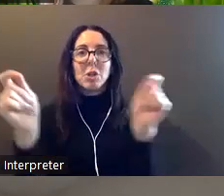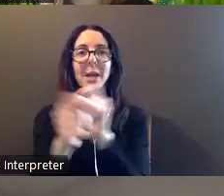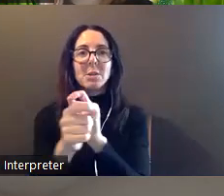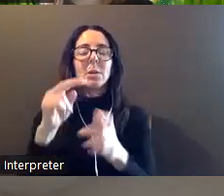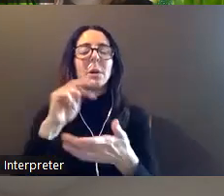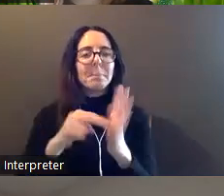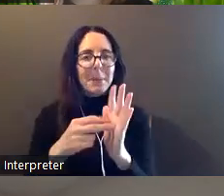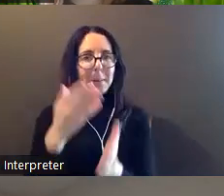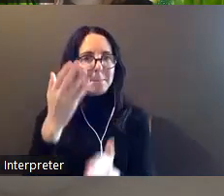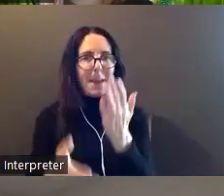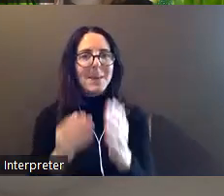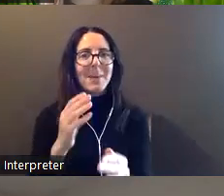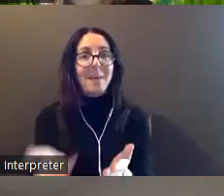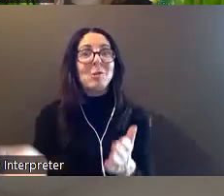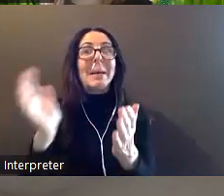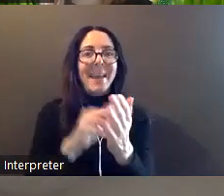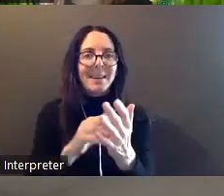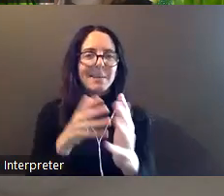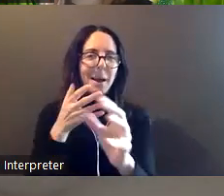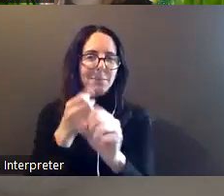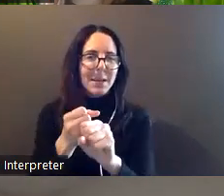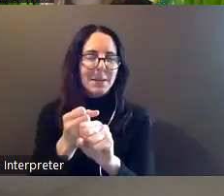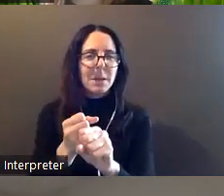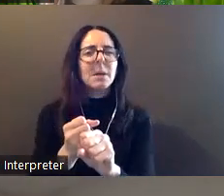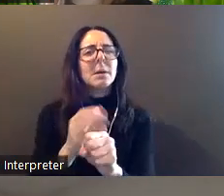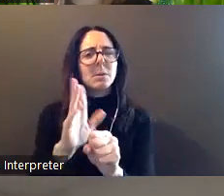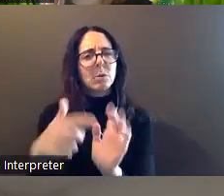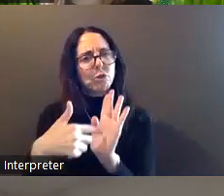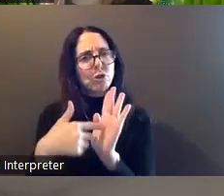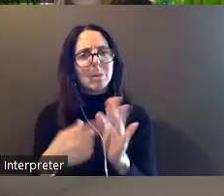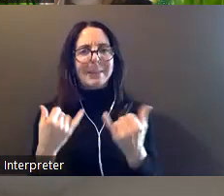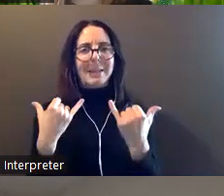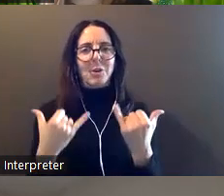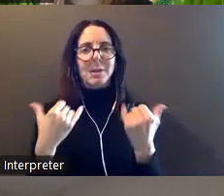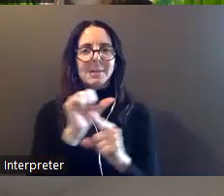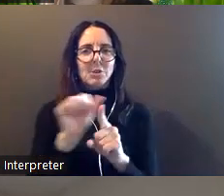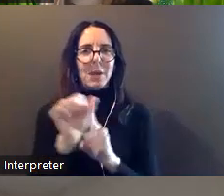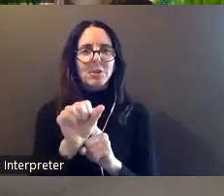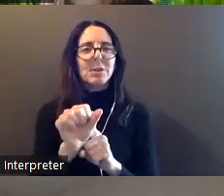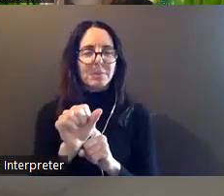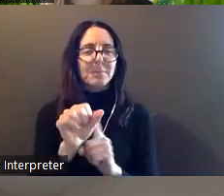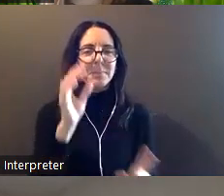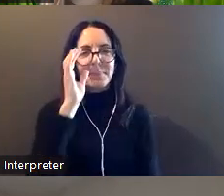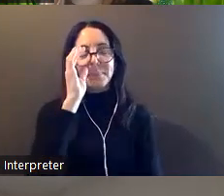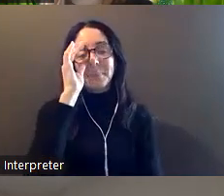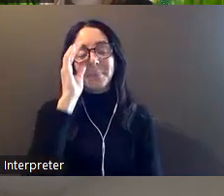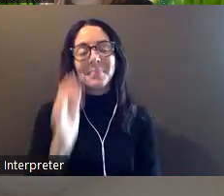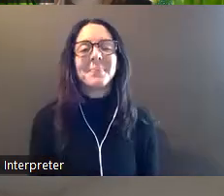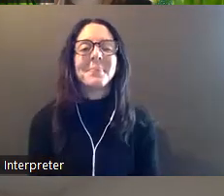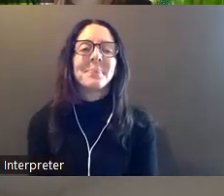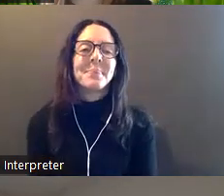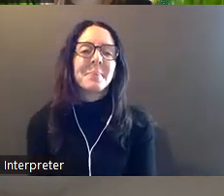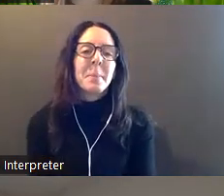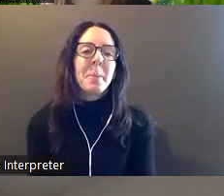and update it and do another one, just to reflect the current situation that's occurring with our clients.